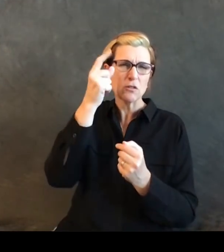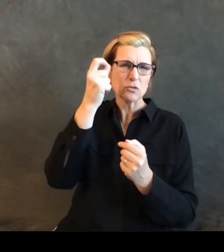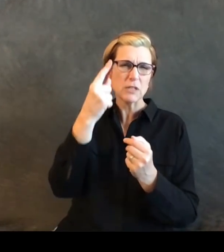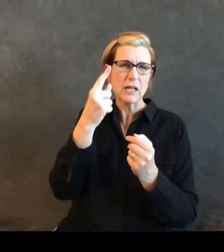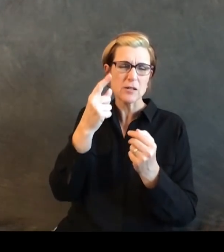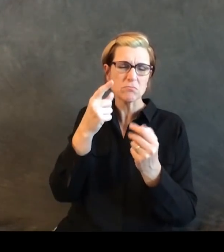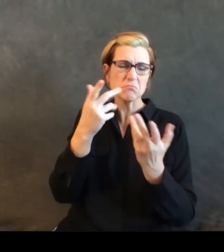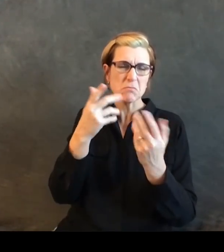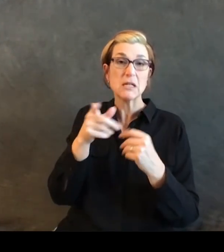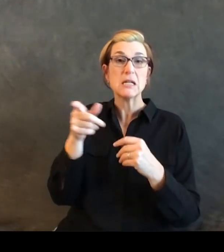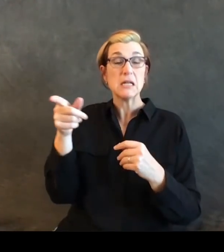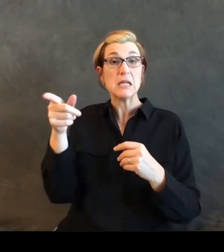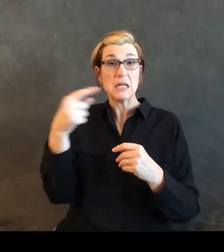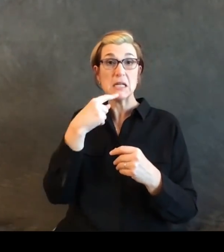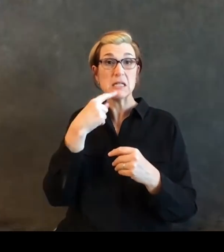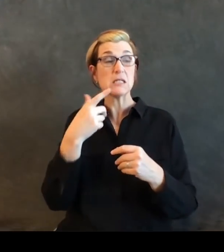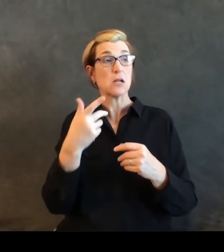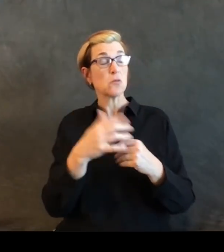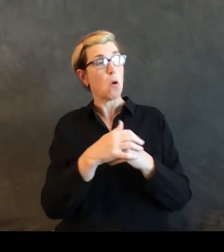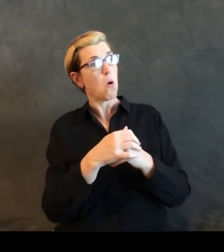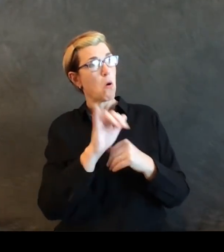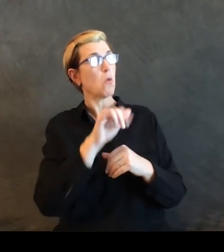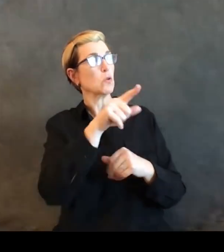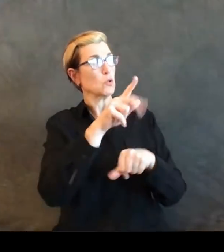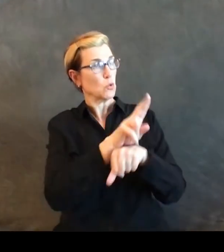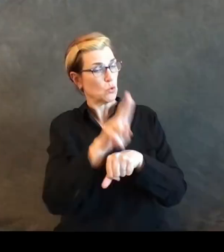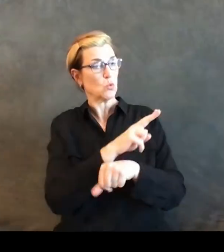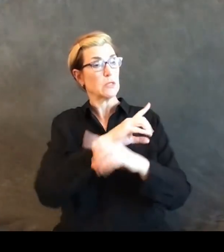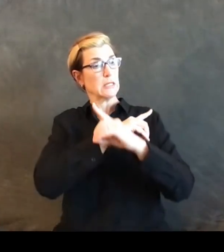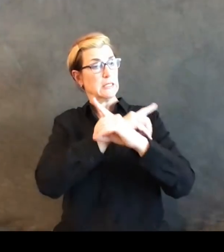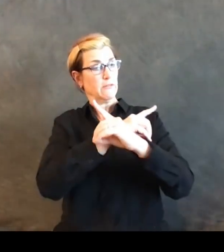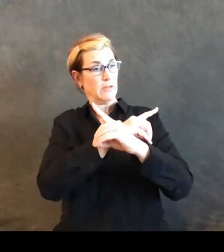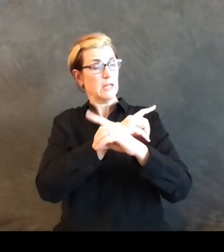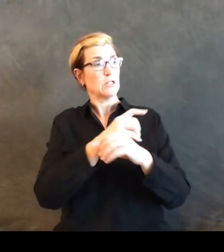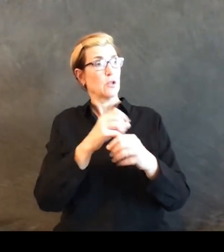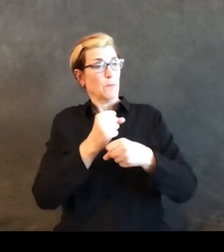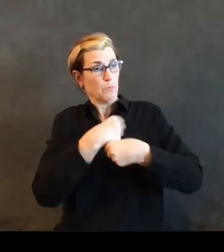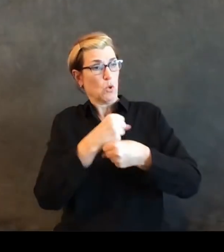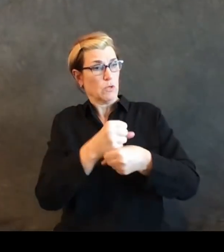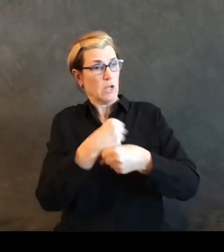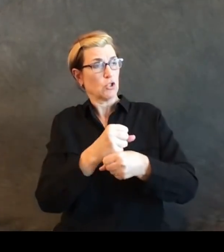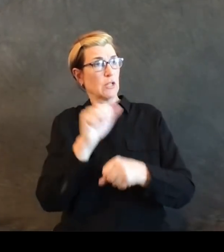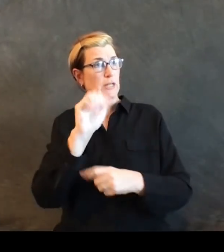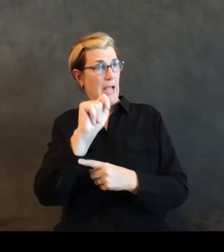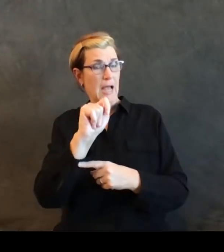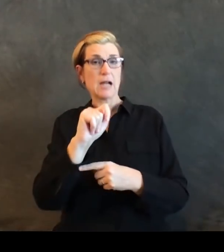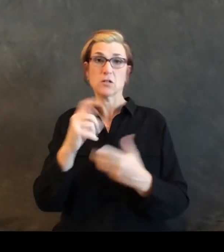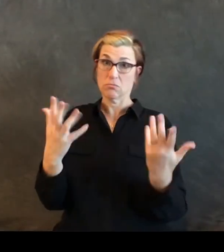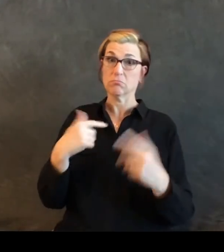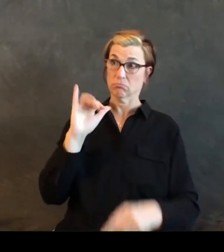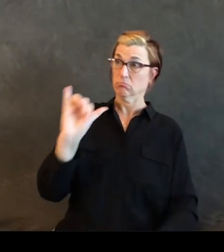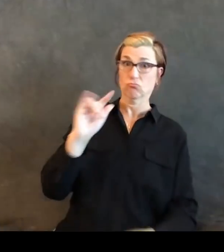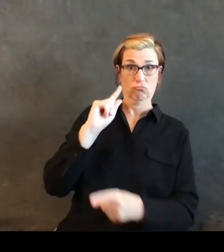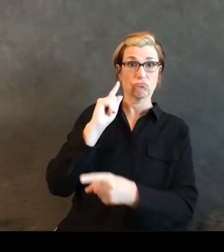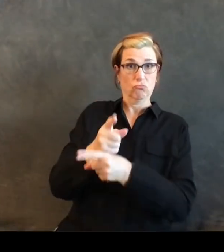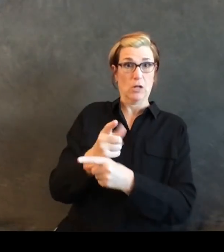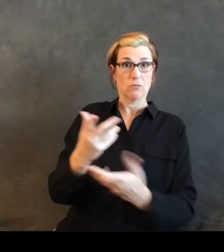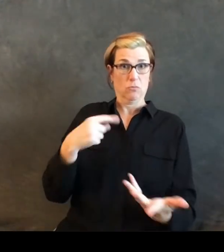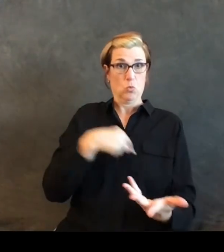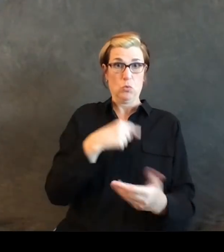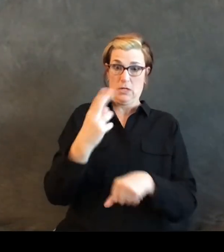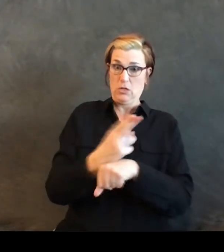very appropriately the Defense Production Act, and we're using it where needed. It's a great